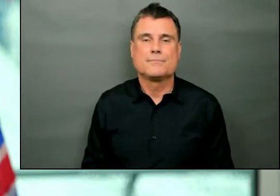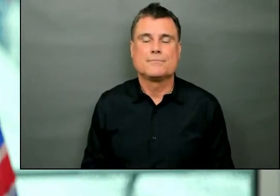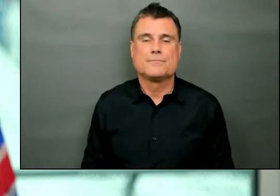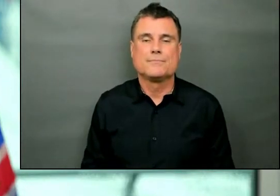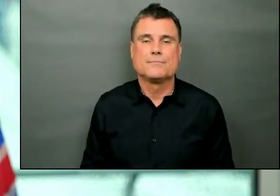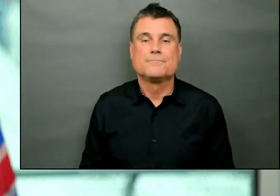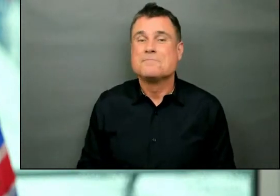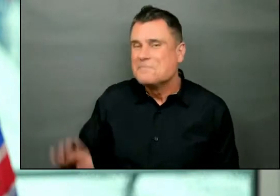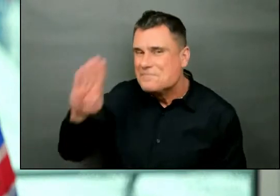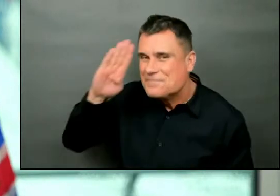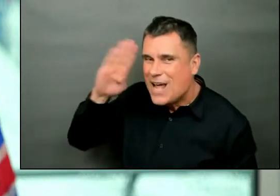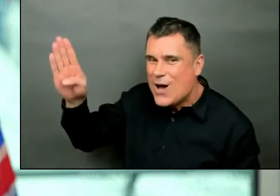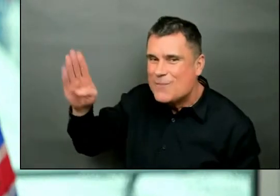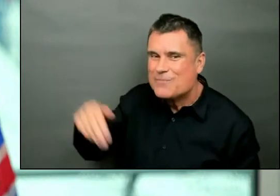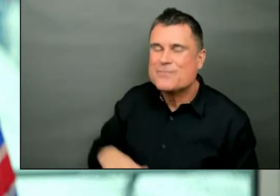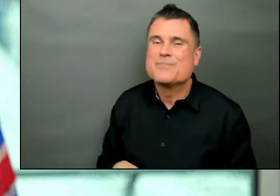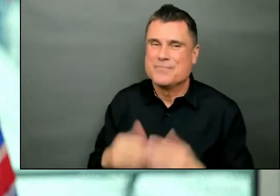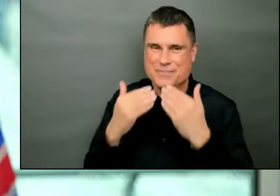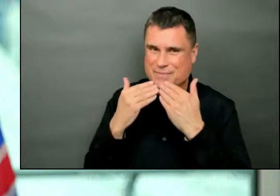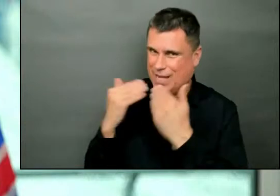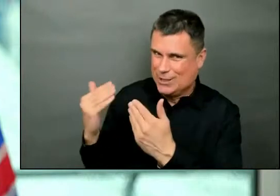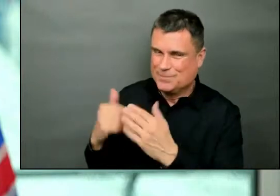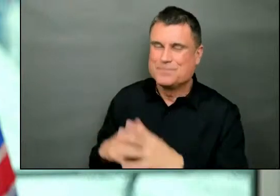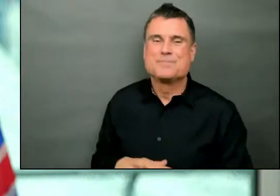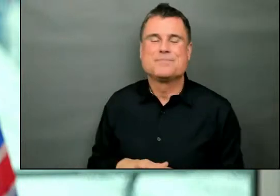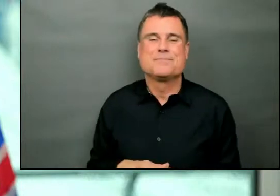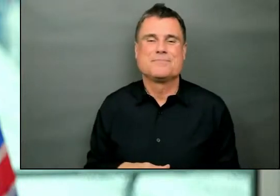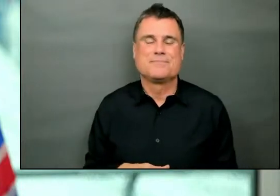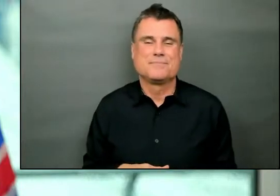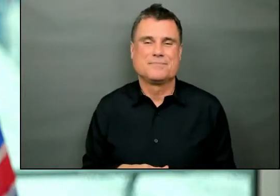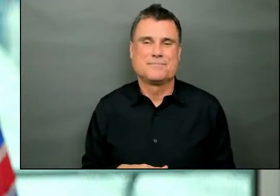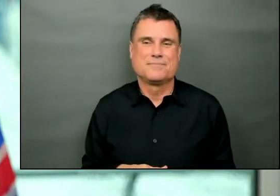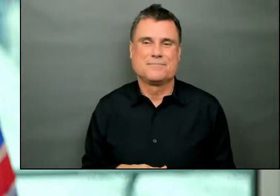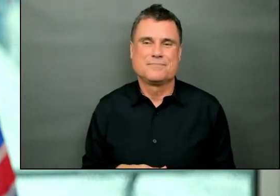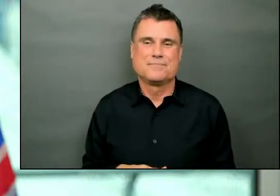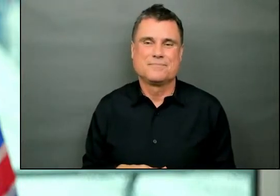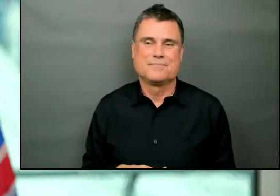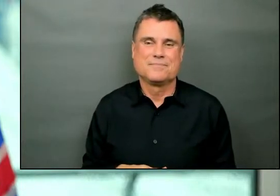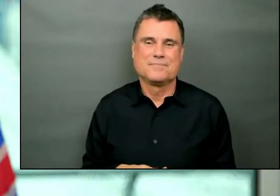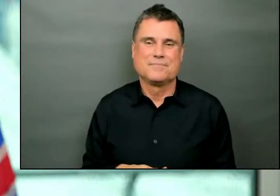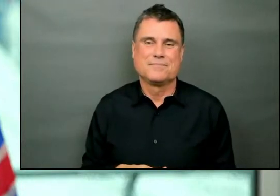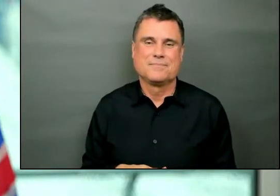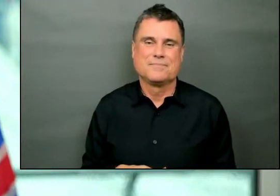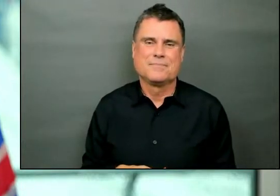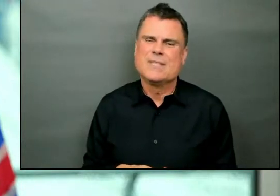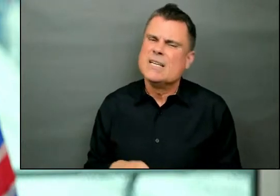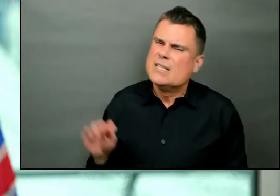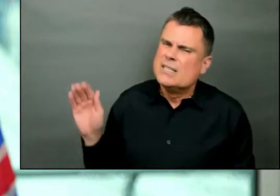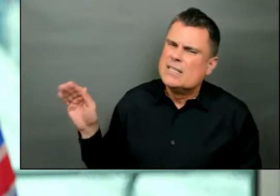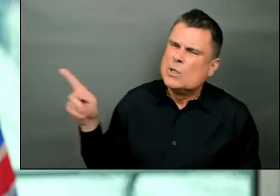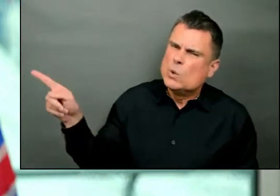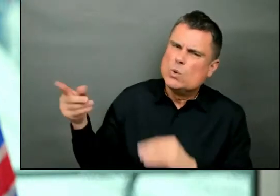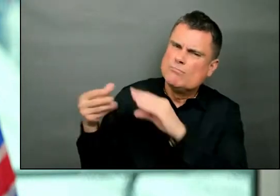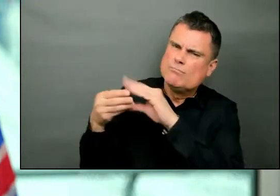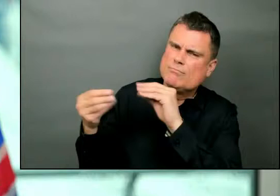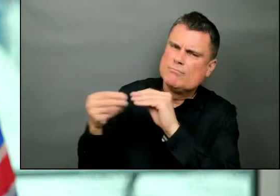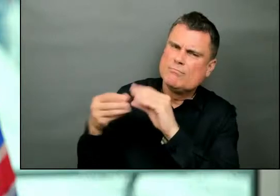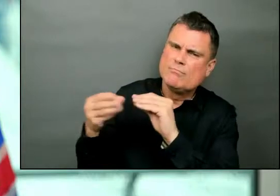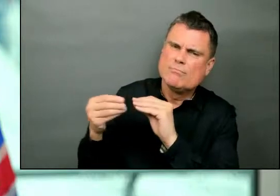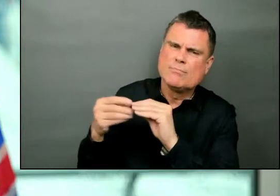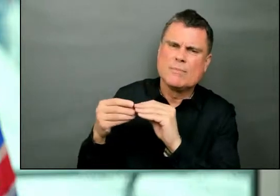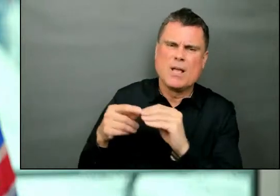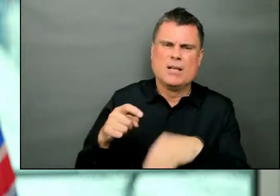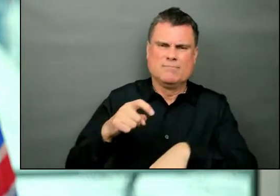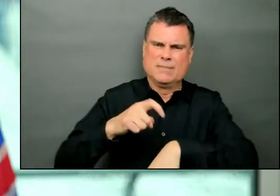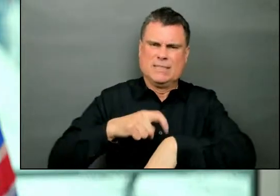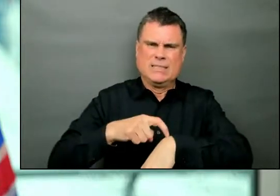Hello, thank you for taking my question. You mentioned key indicators that are on the uptick right now, like the 7-day moving average, and we have